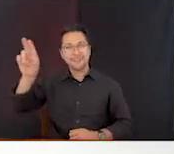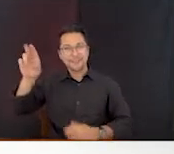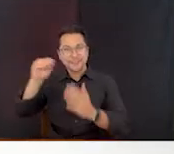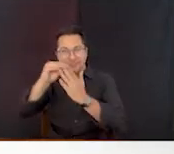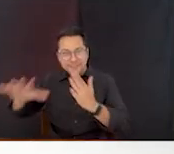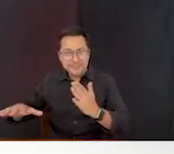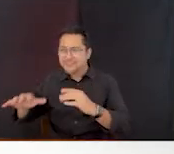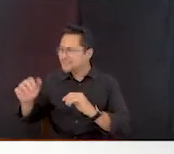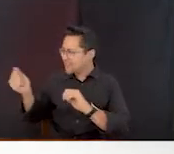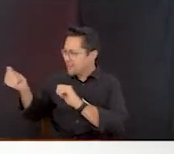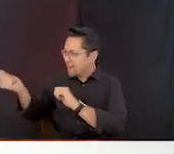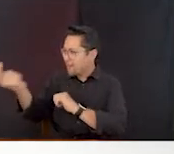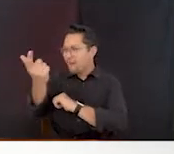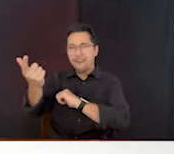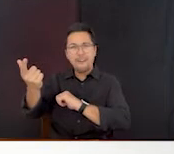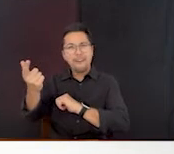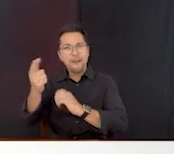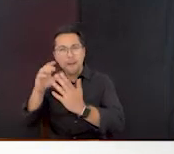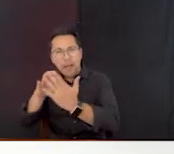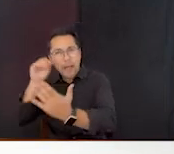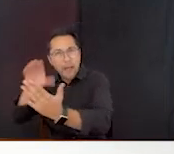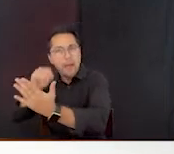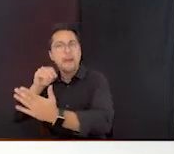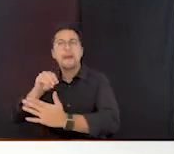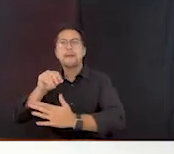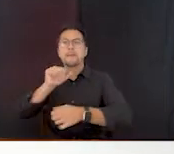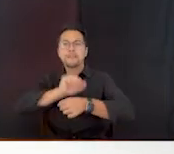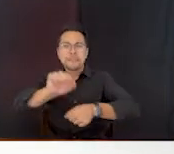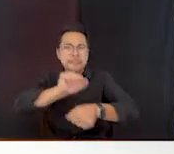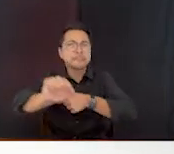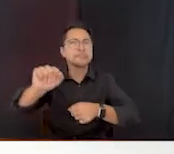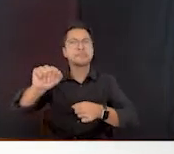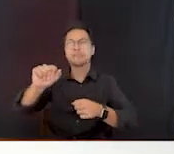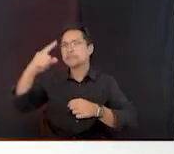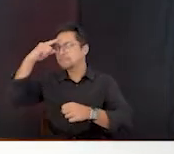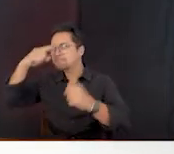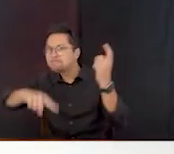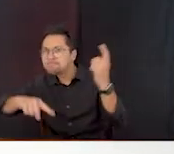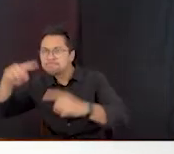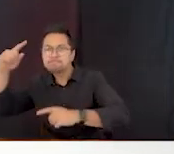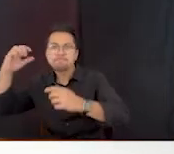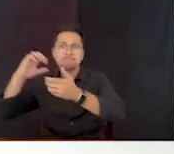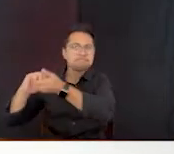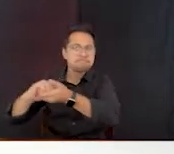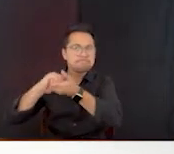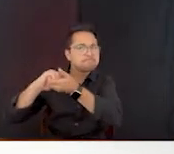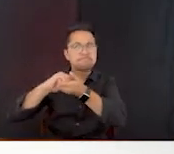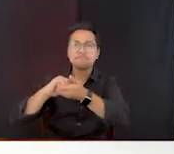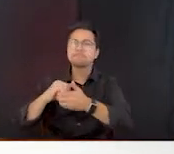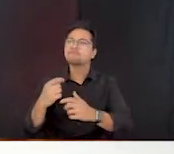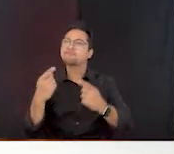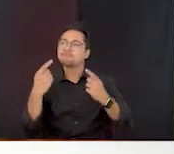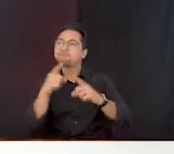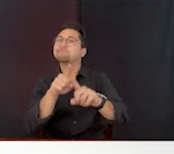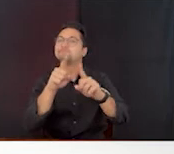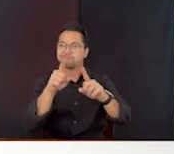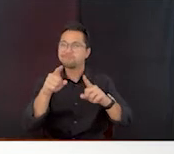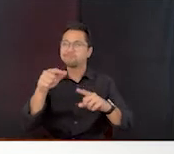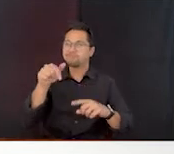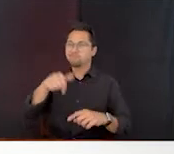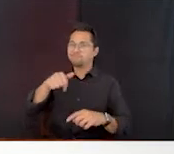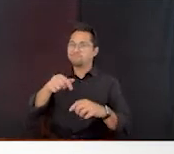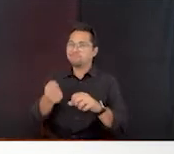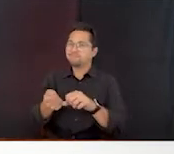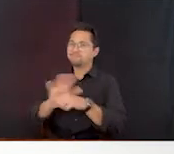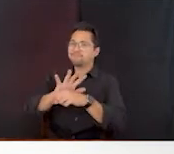place where we advocate, a place where we learn. And I'm excited to be here with 5